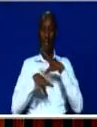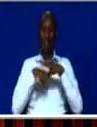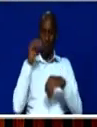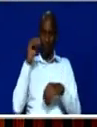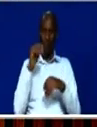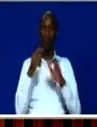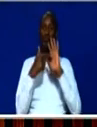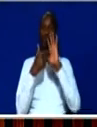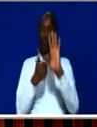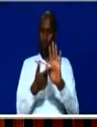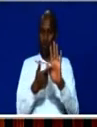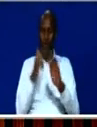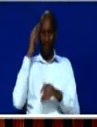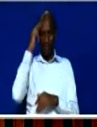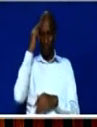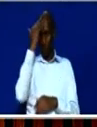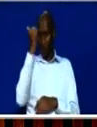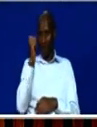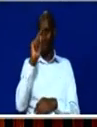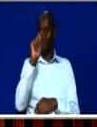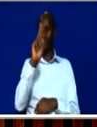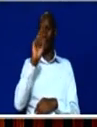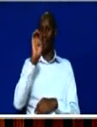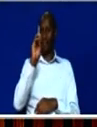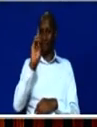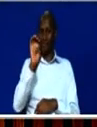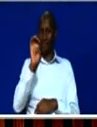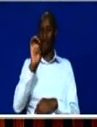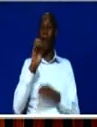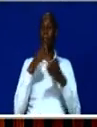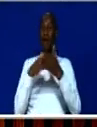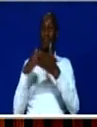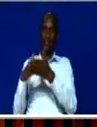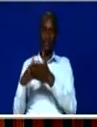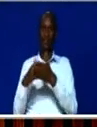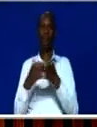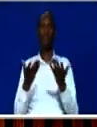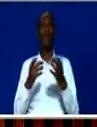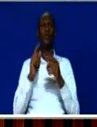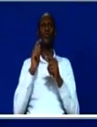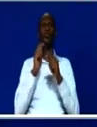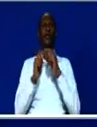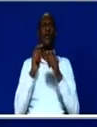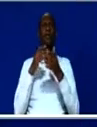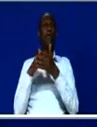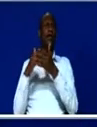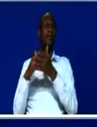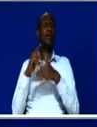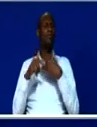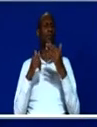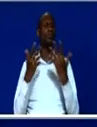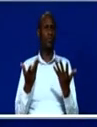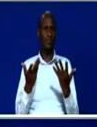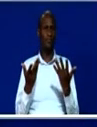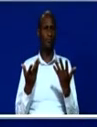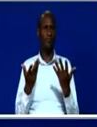or to indicate the reasons for trade barriers. Then we are saying trade barriers. What are they all about? We are saying